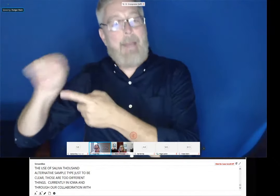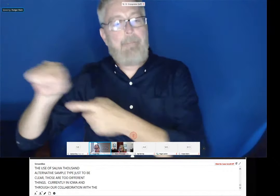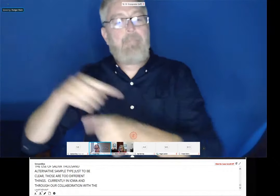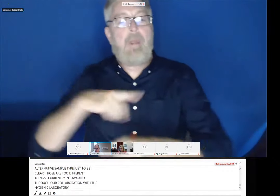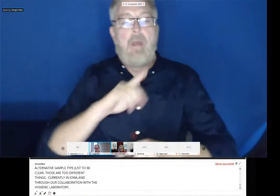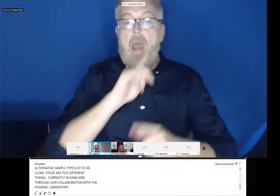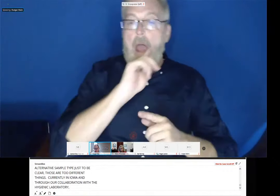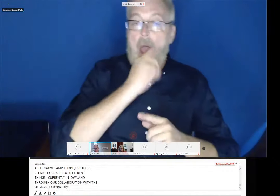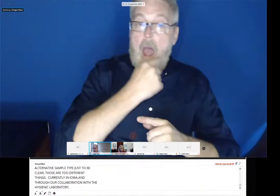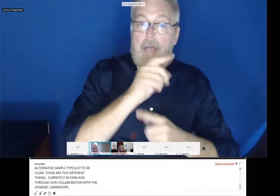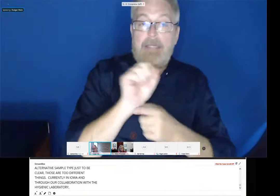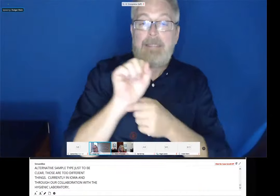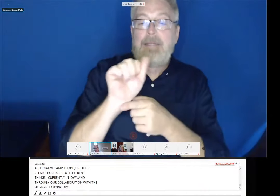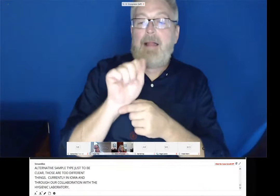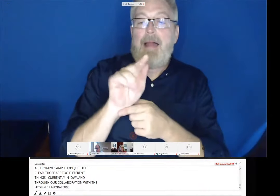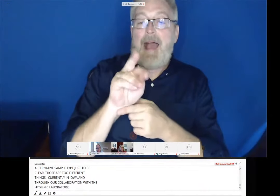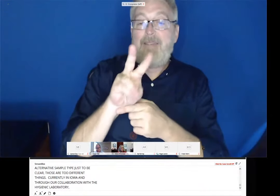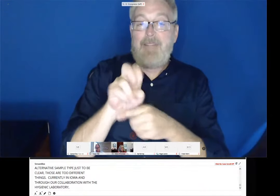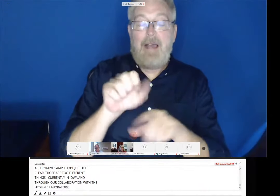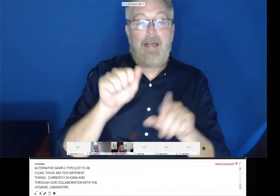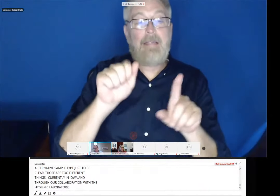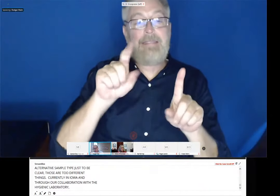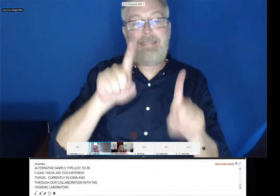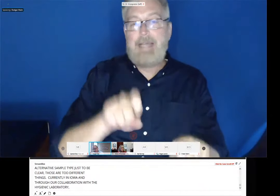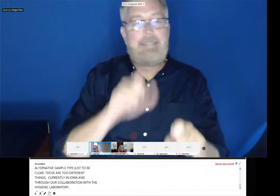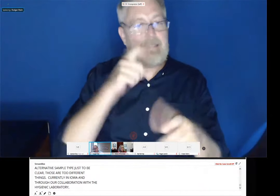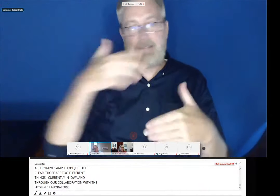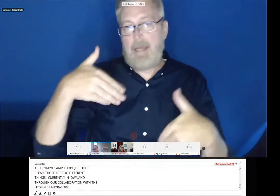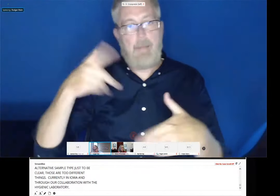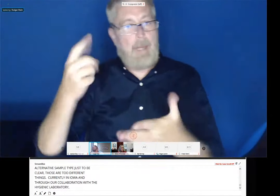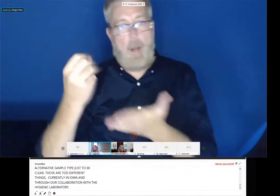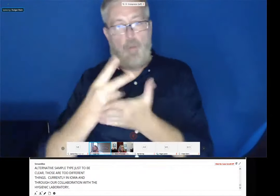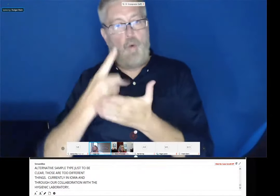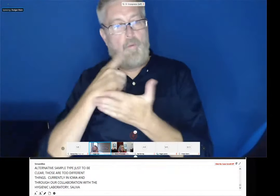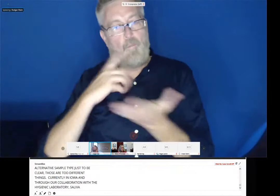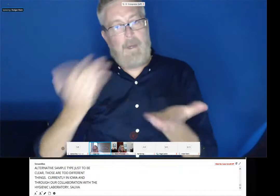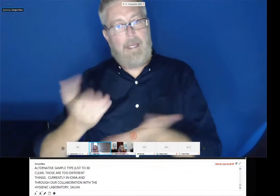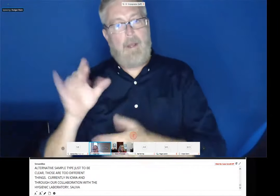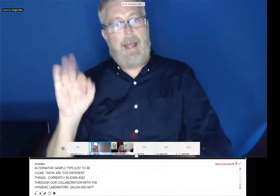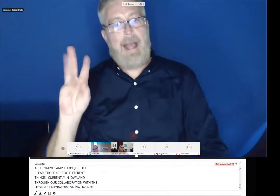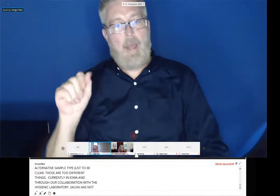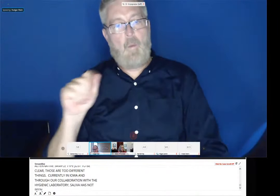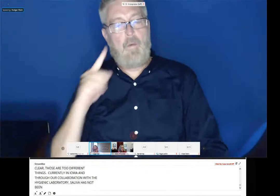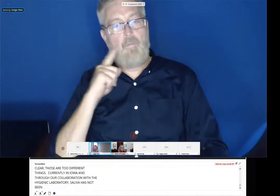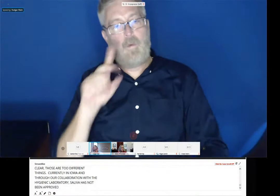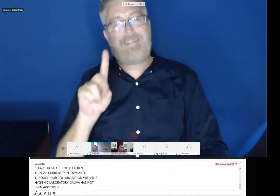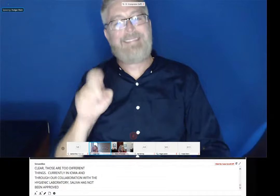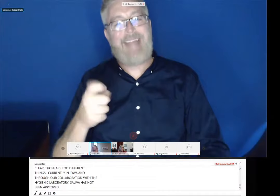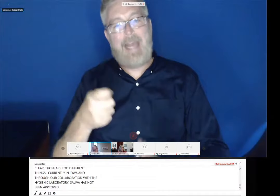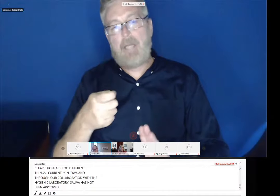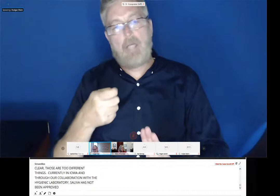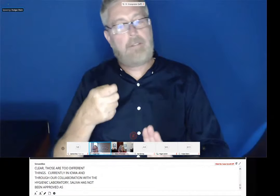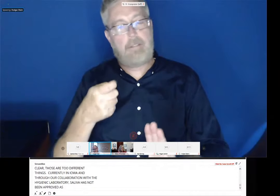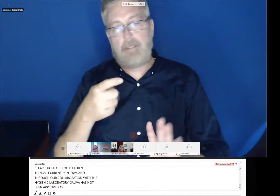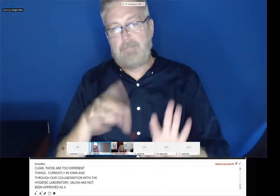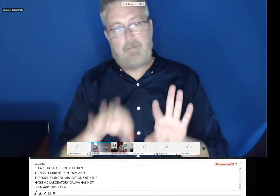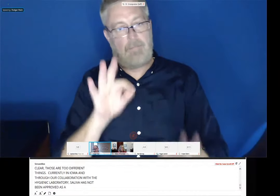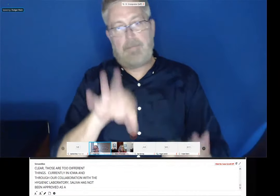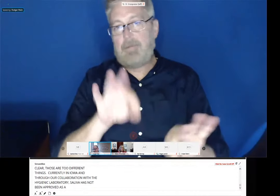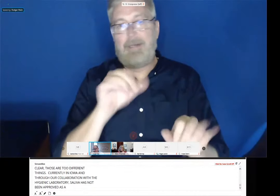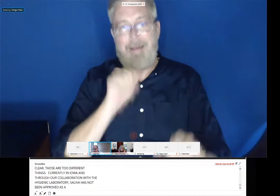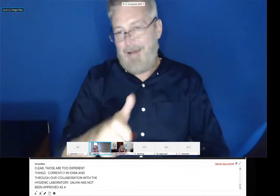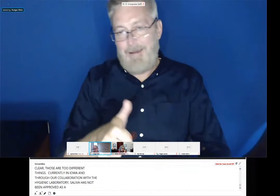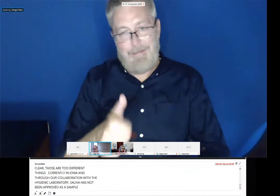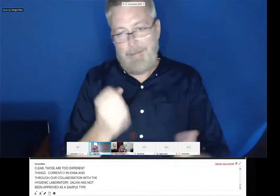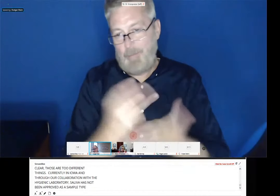has not been approved as a sample type for diagnostic purposes. Okay,